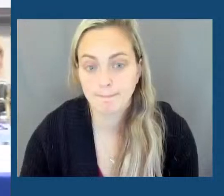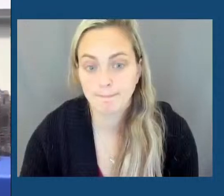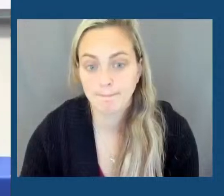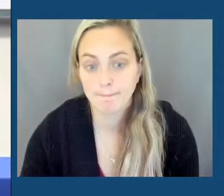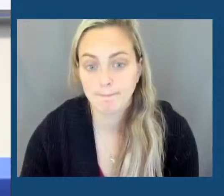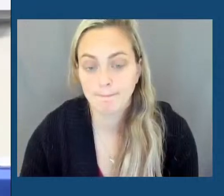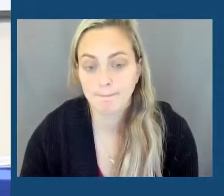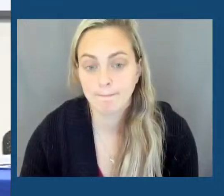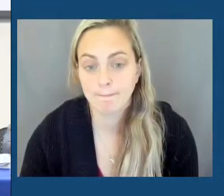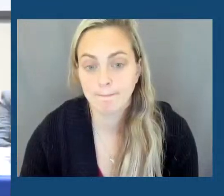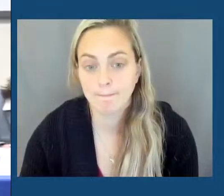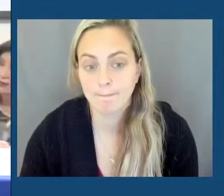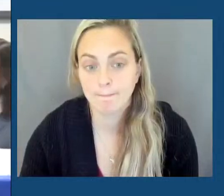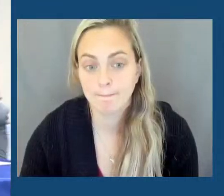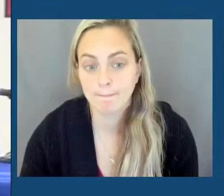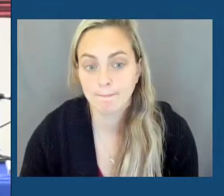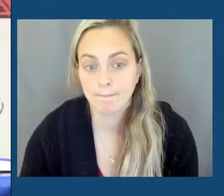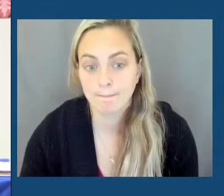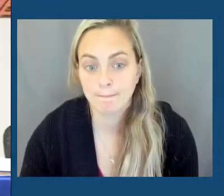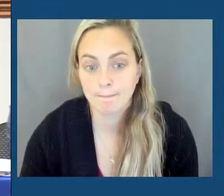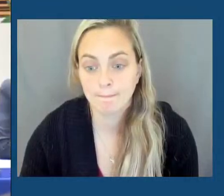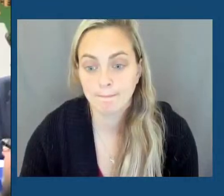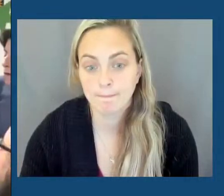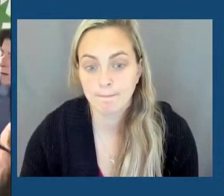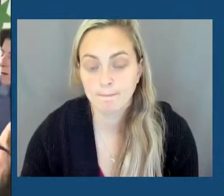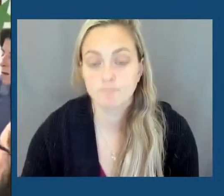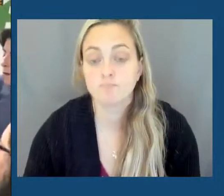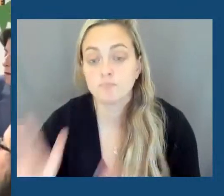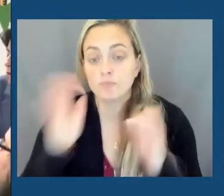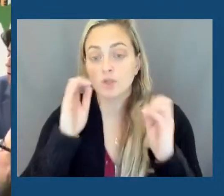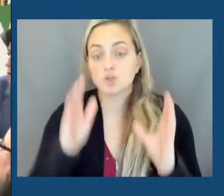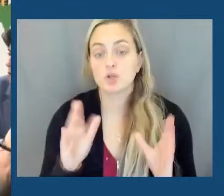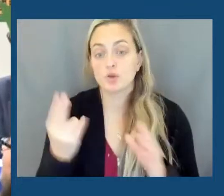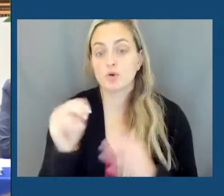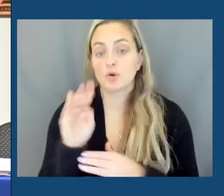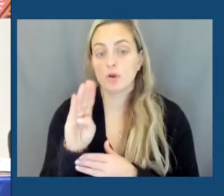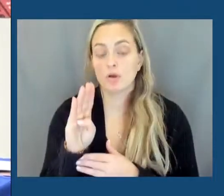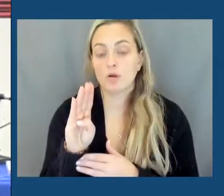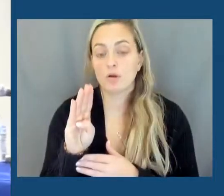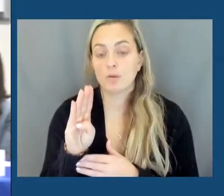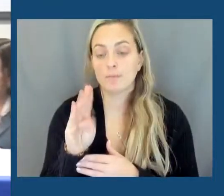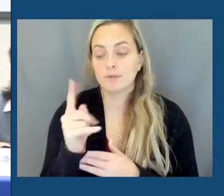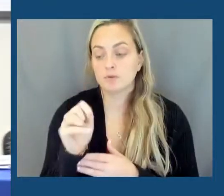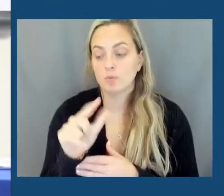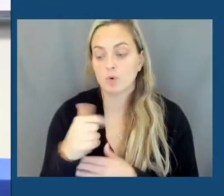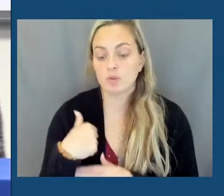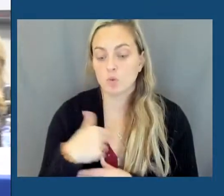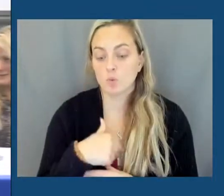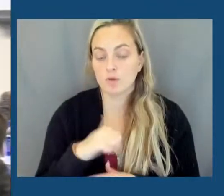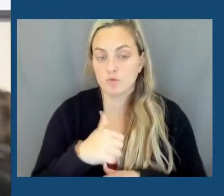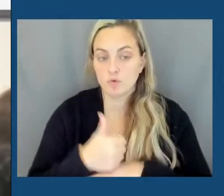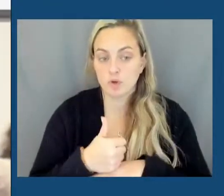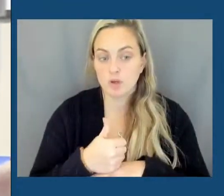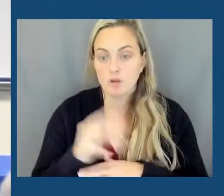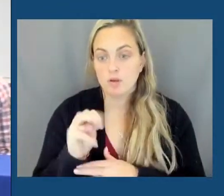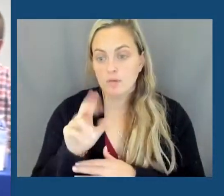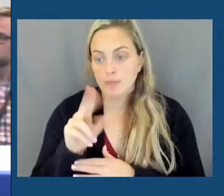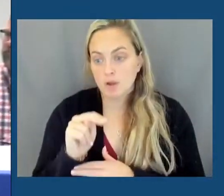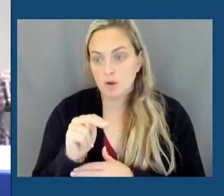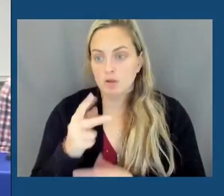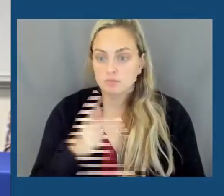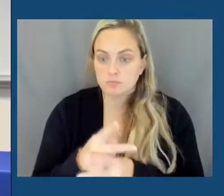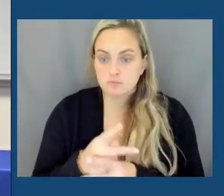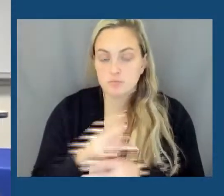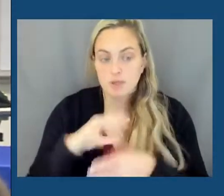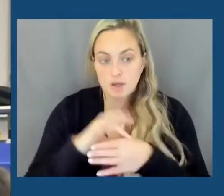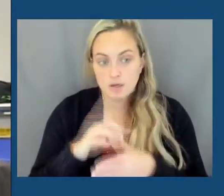Educator Hub that you just said, what is that? So the Educator Hub is a portal that we have created at Micron that contains content for